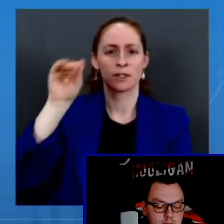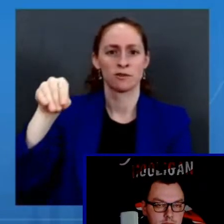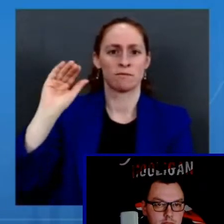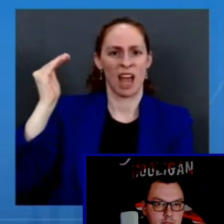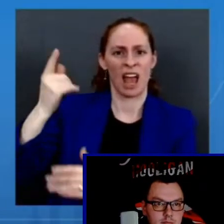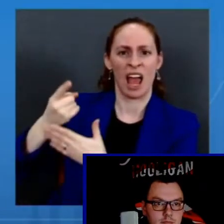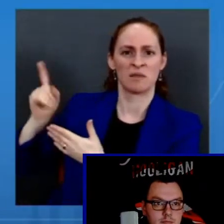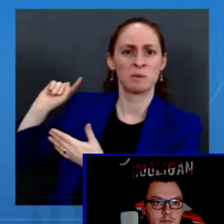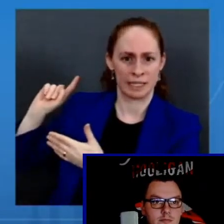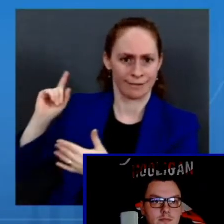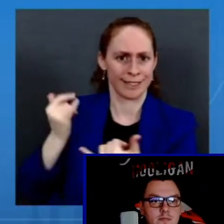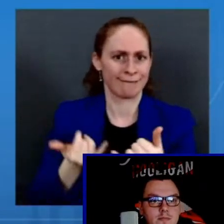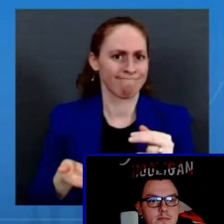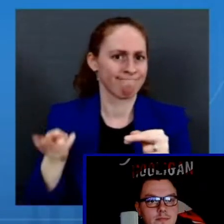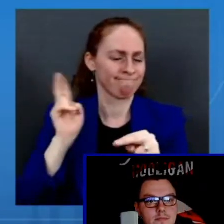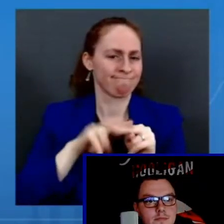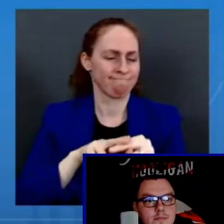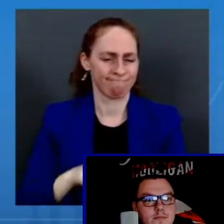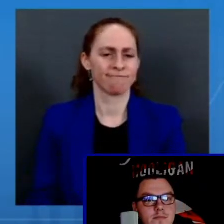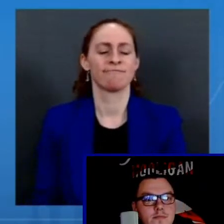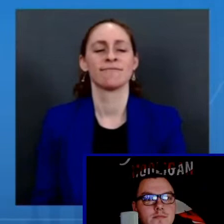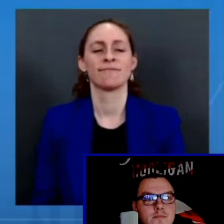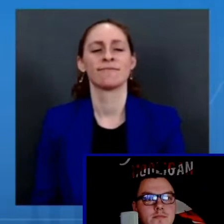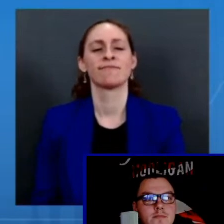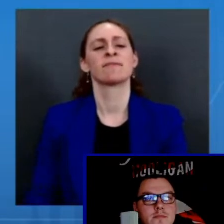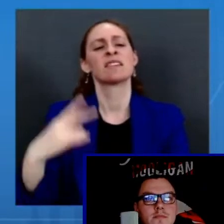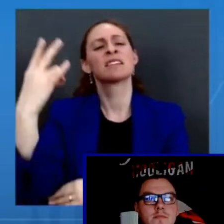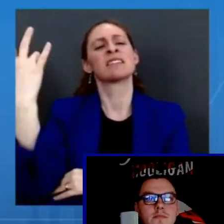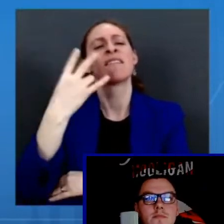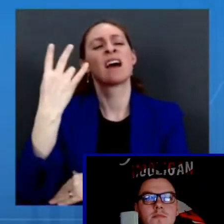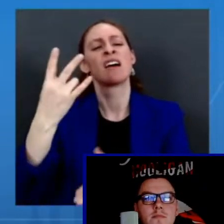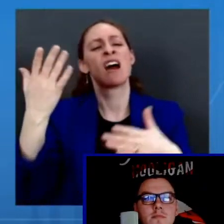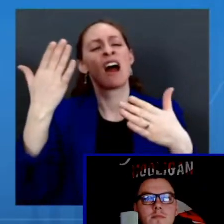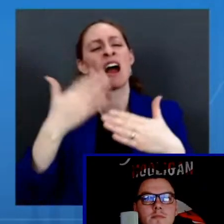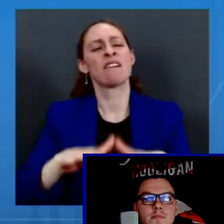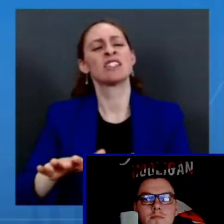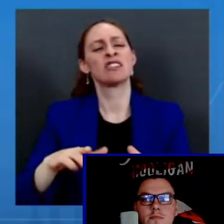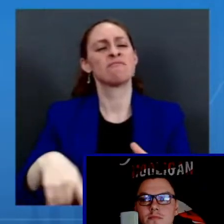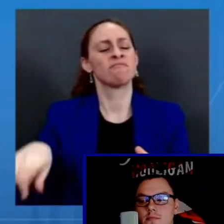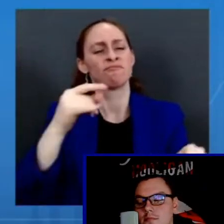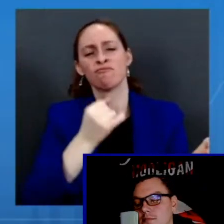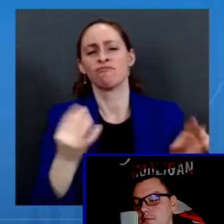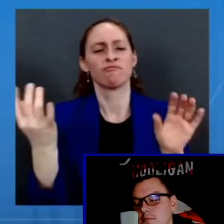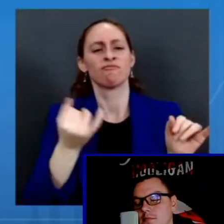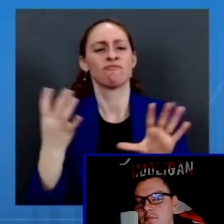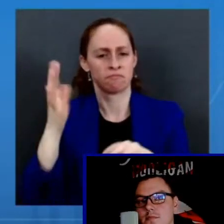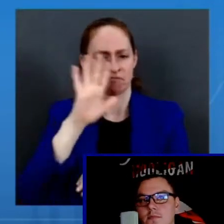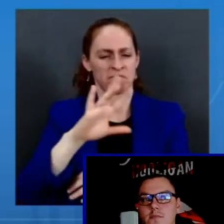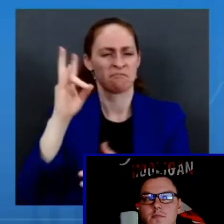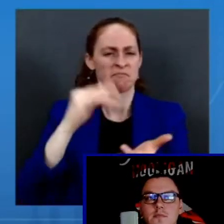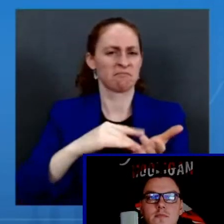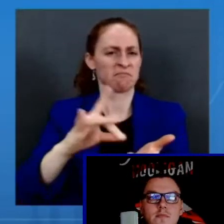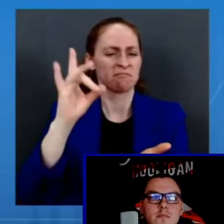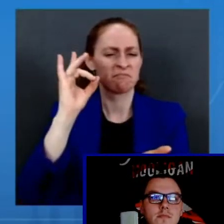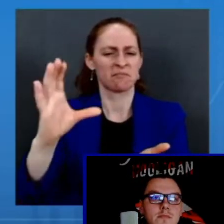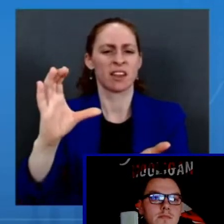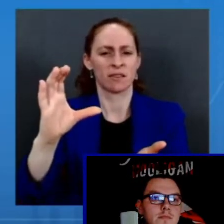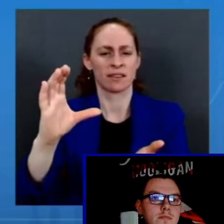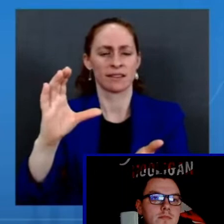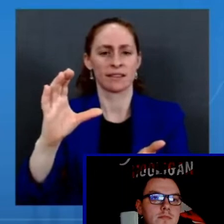is about 7,800 per day, and the 7-day average of deaths are about 1,200 per day, which is an increase of